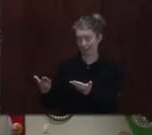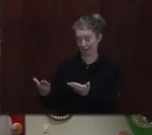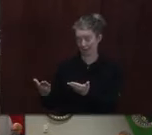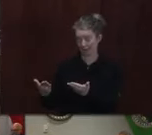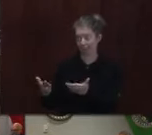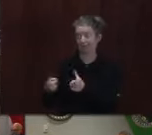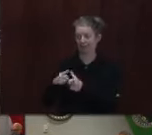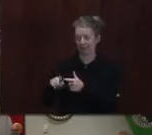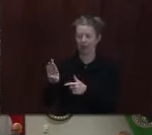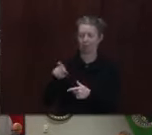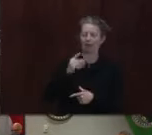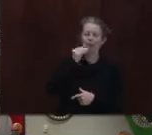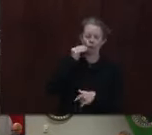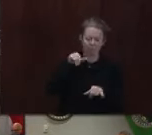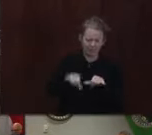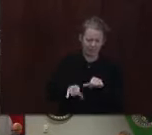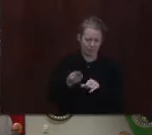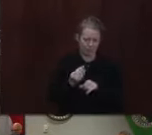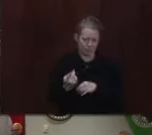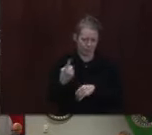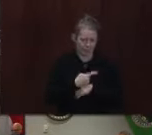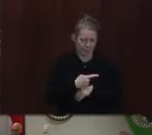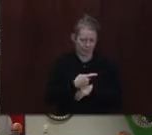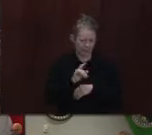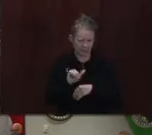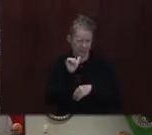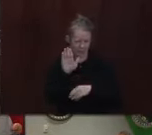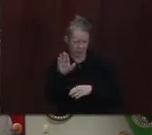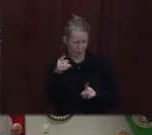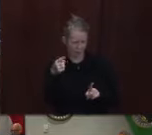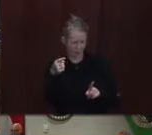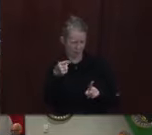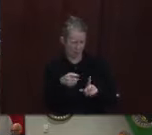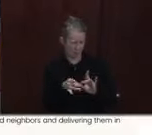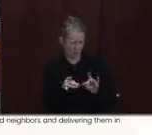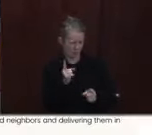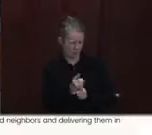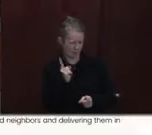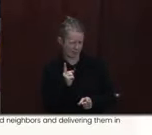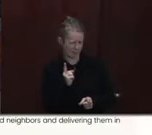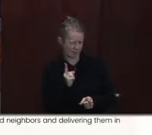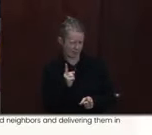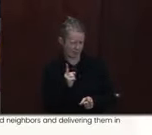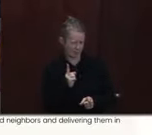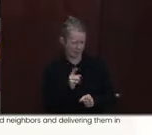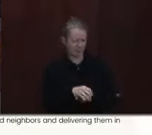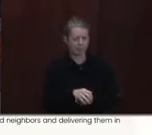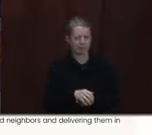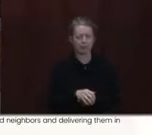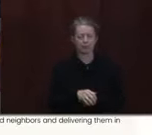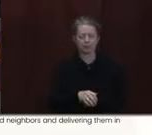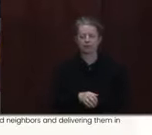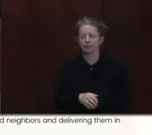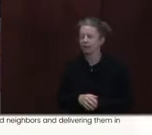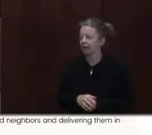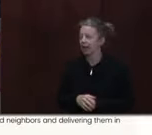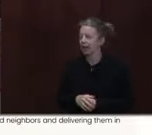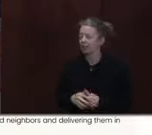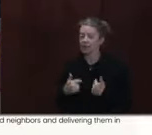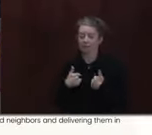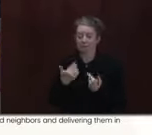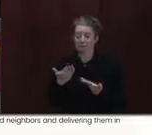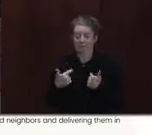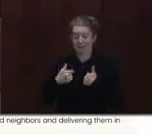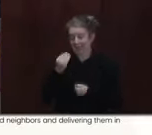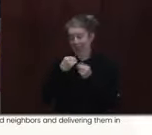for 14 days, which that's not what you're saying, right? For the guidance that I I might talked eat about? enough on Thanksgiving to where I might have to